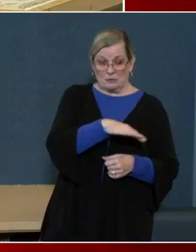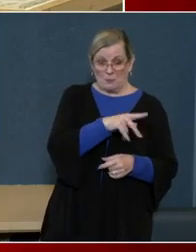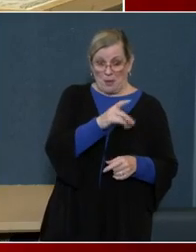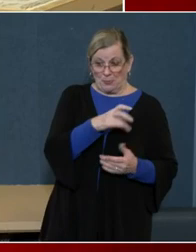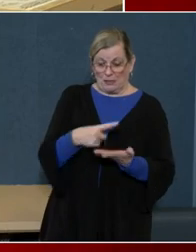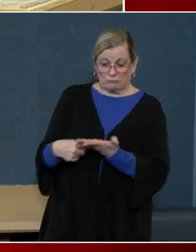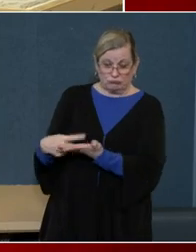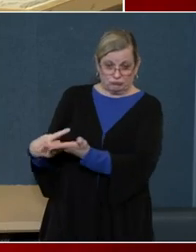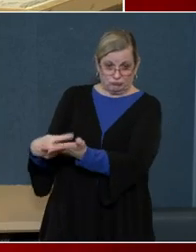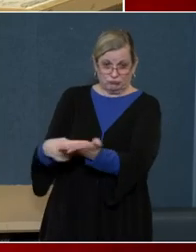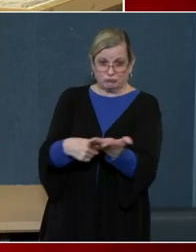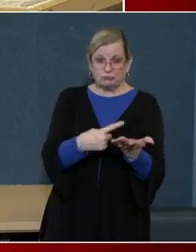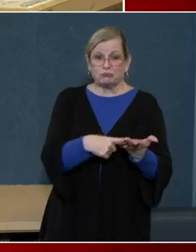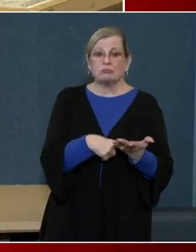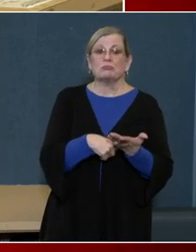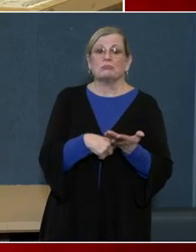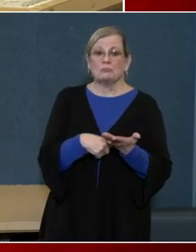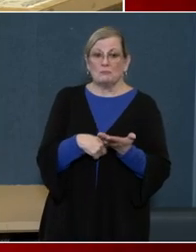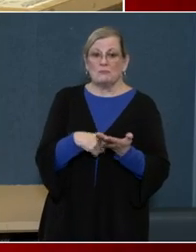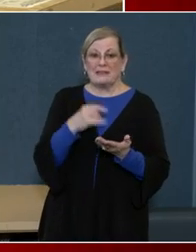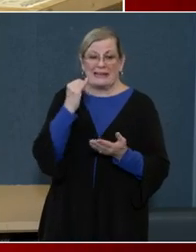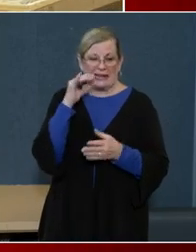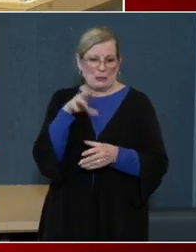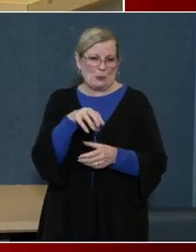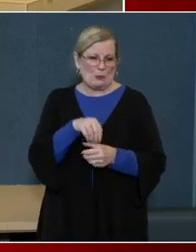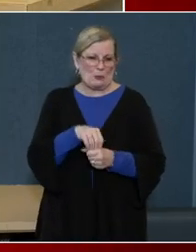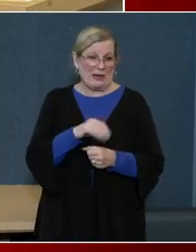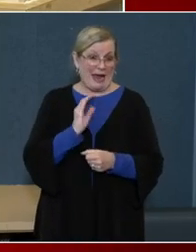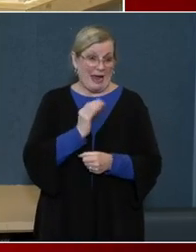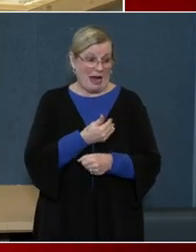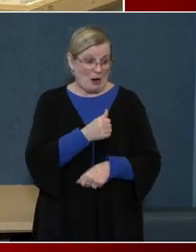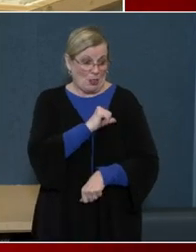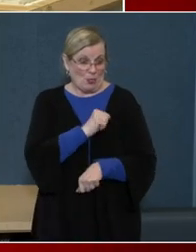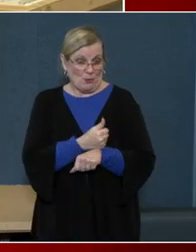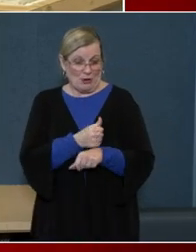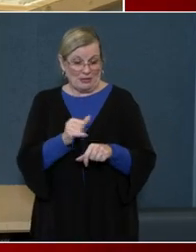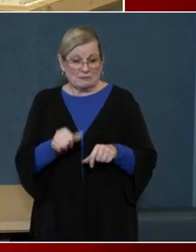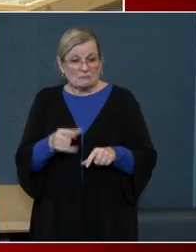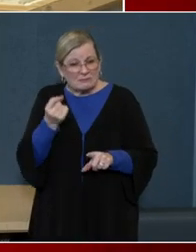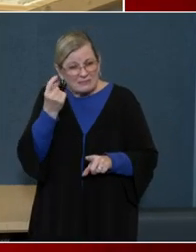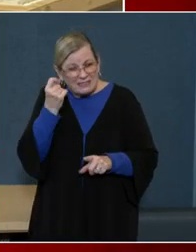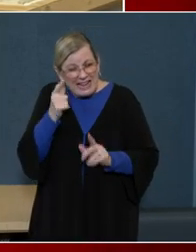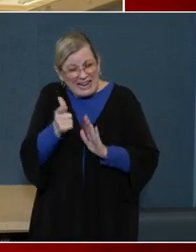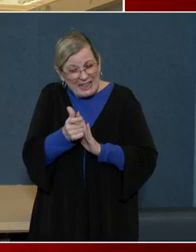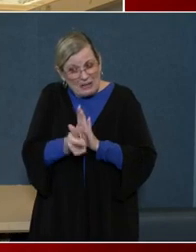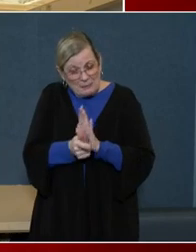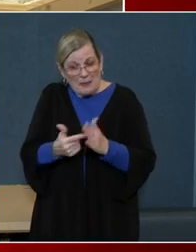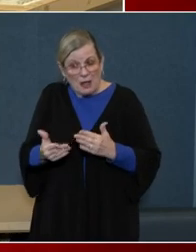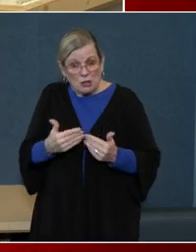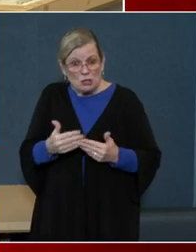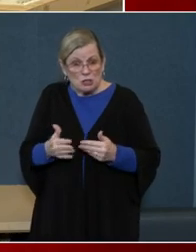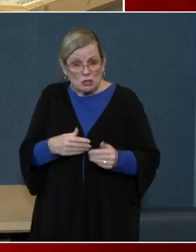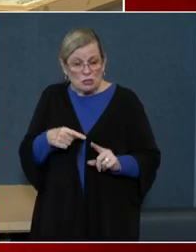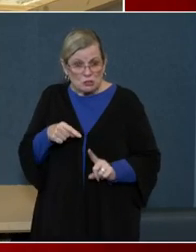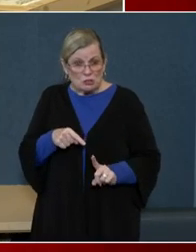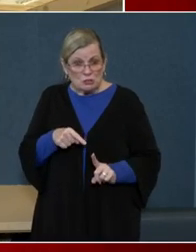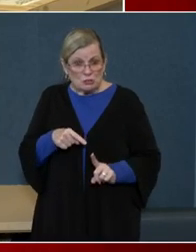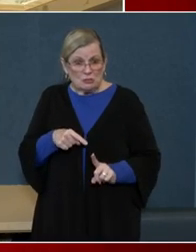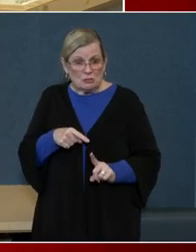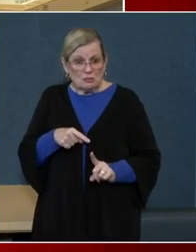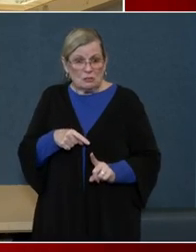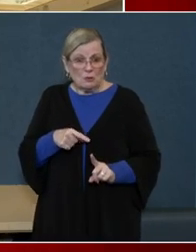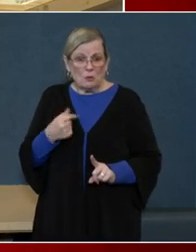is one of, again, a legal matter. In order for us to legally enforce a quarantine, we must have confirmation of